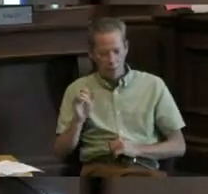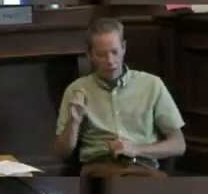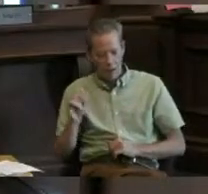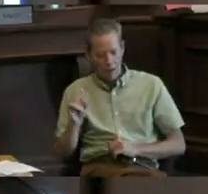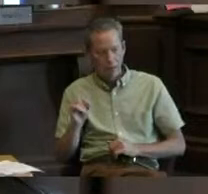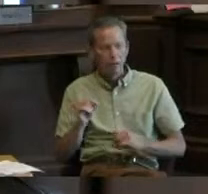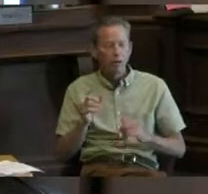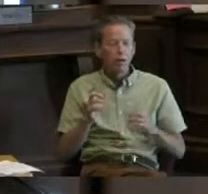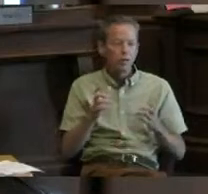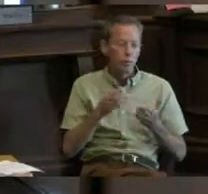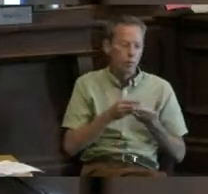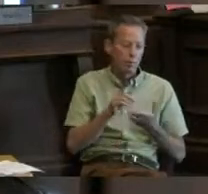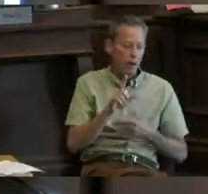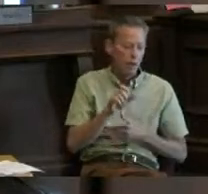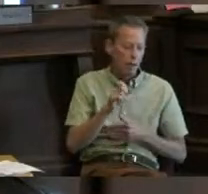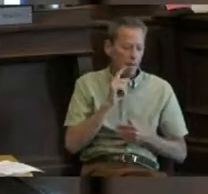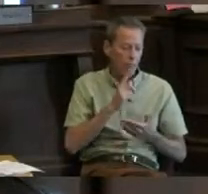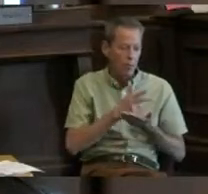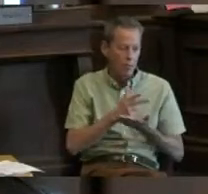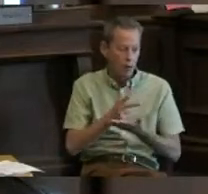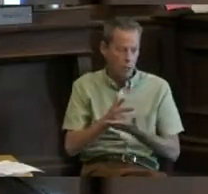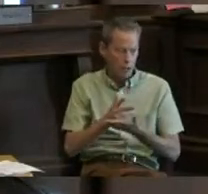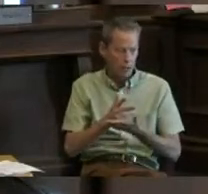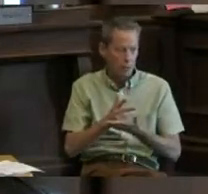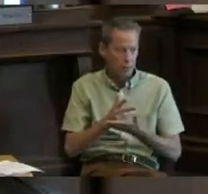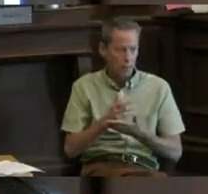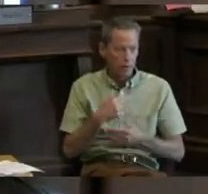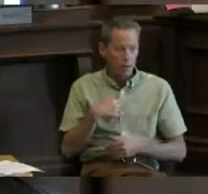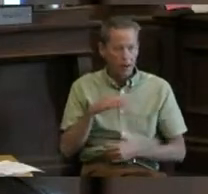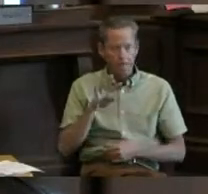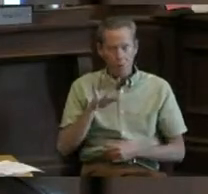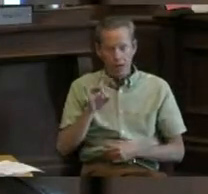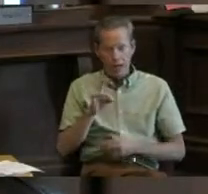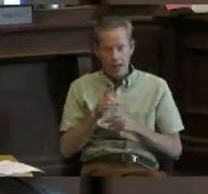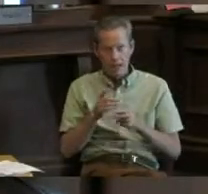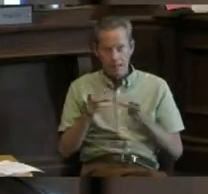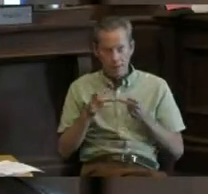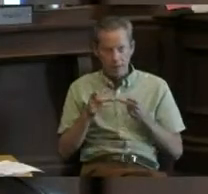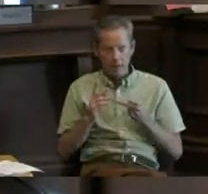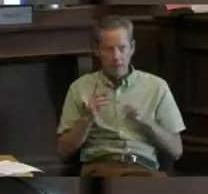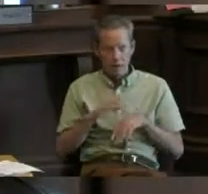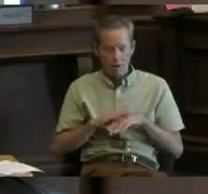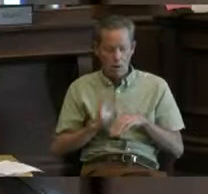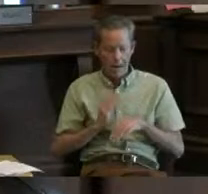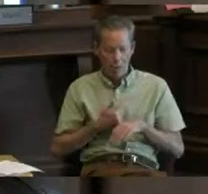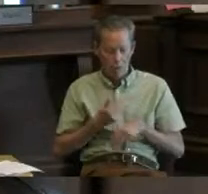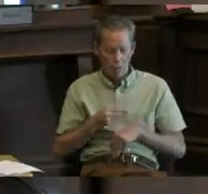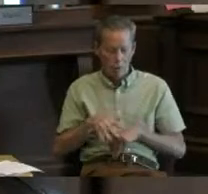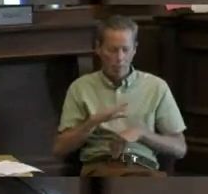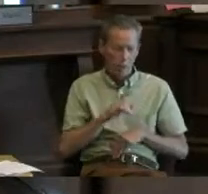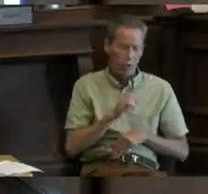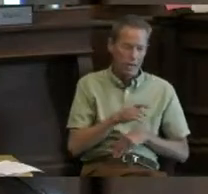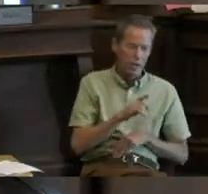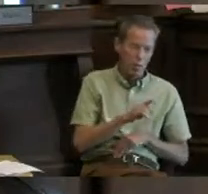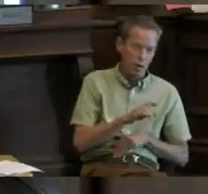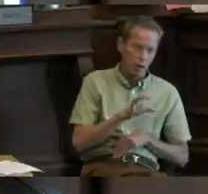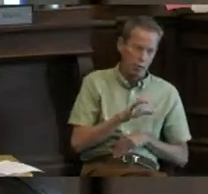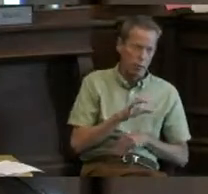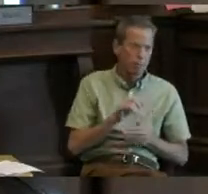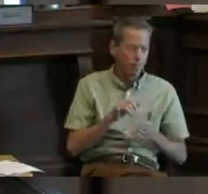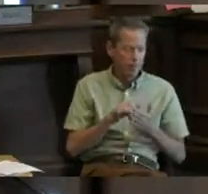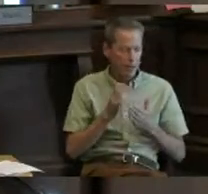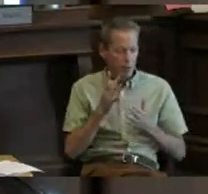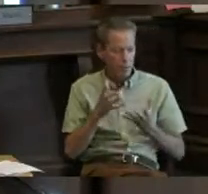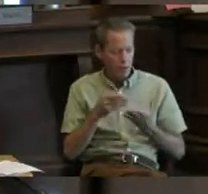we need the parking. We have 48 spaces on our property, and we need 100 spaces. That's what we've been renting that lot